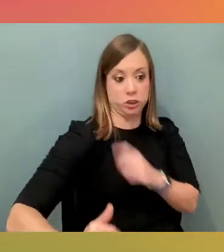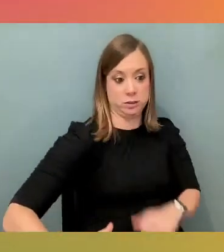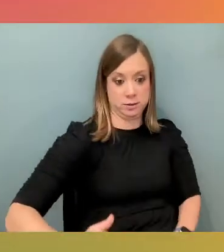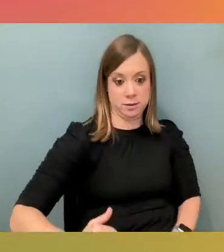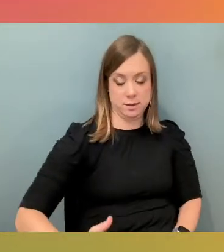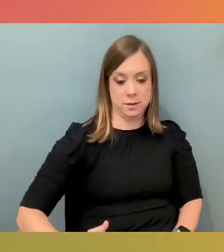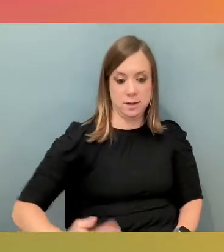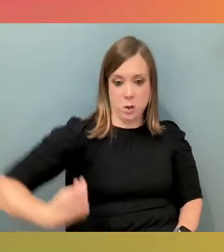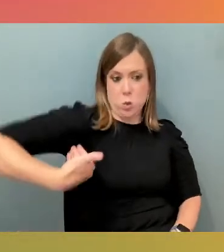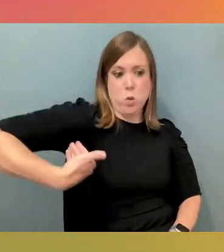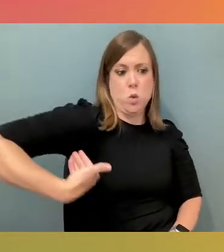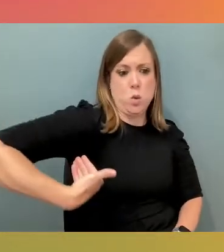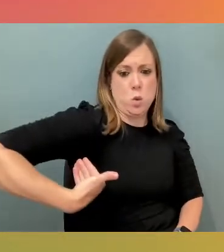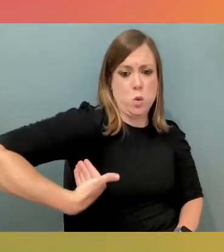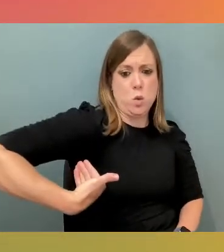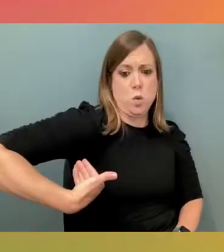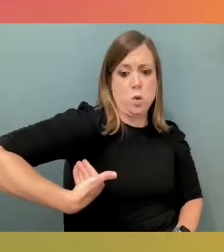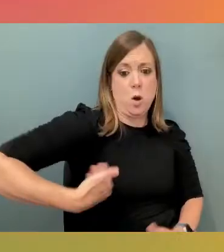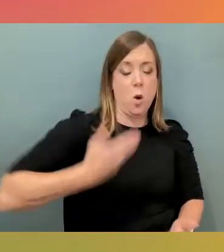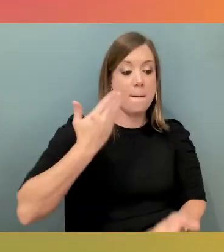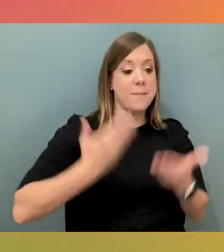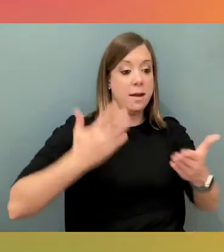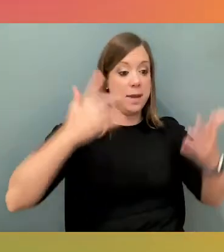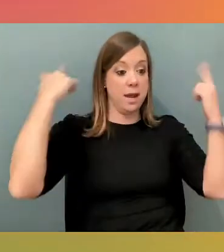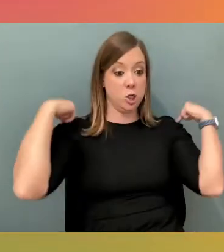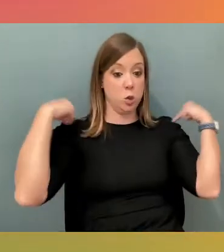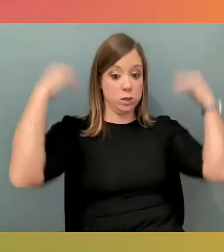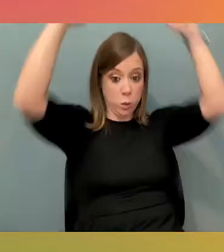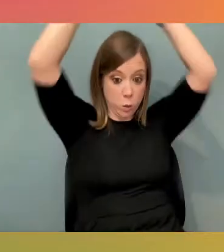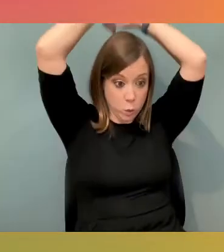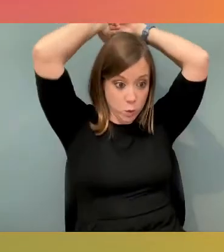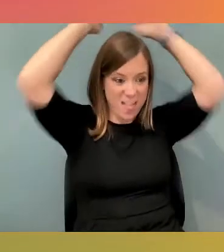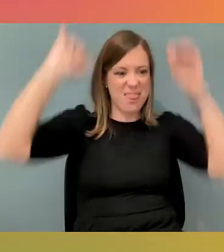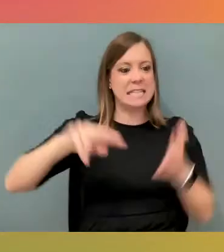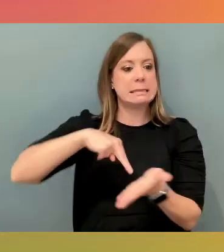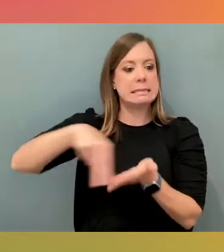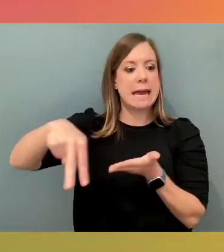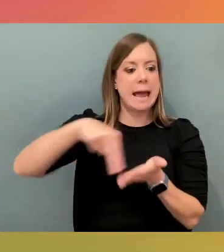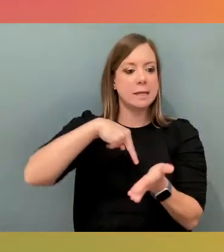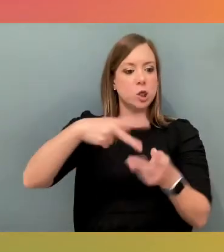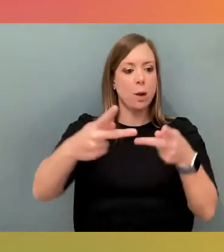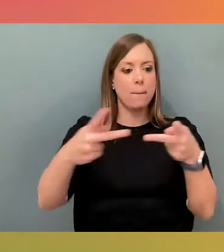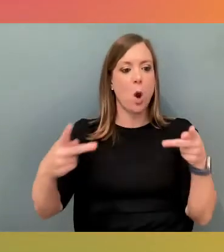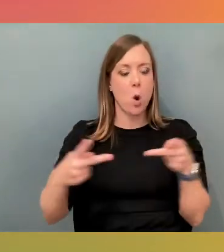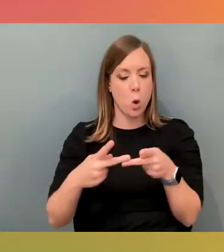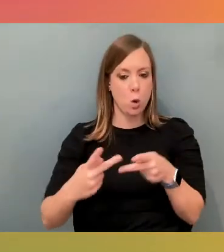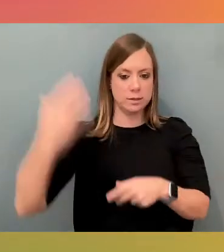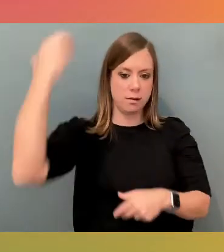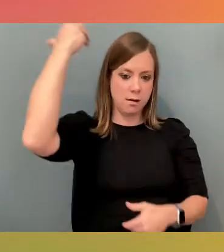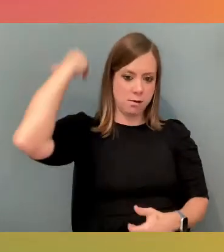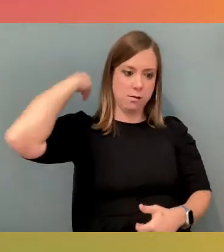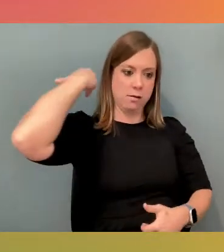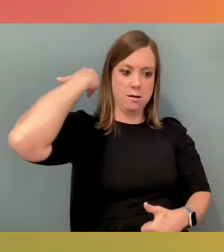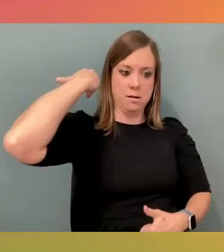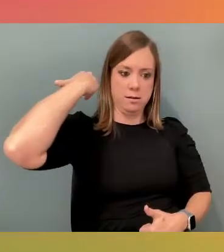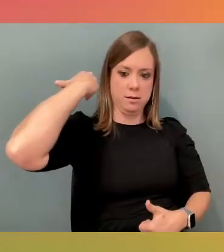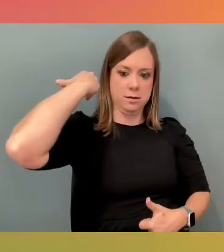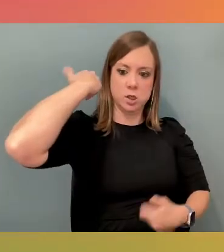shoulder stretch from our low lunge, coming to an active dance or reaching toes to feet, feet to toes. Breathing for